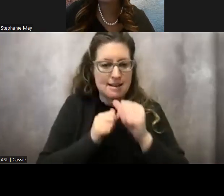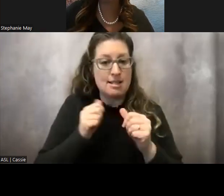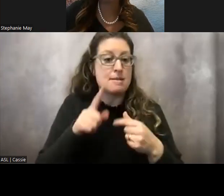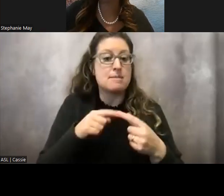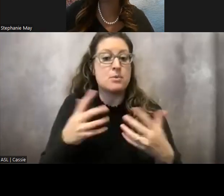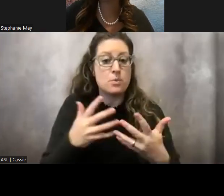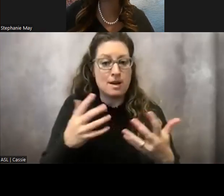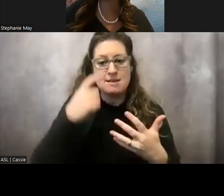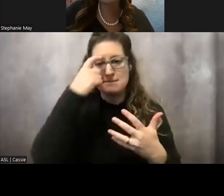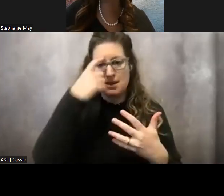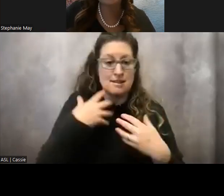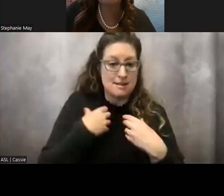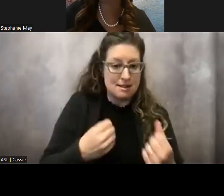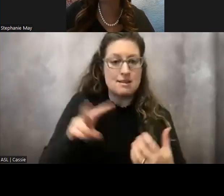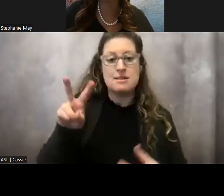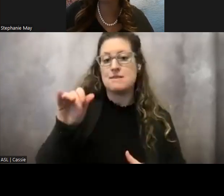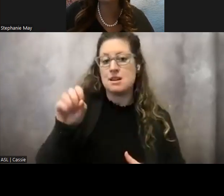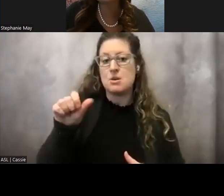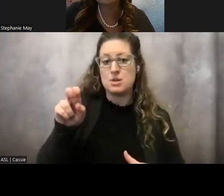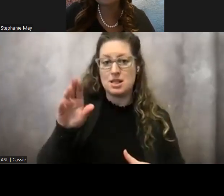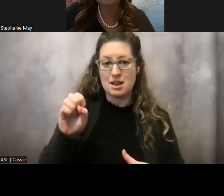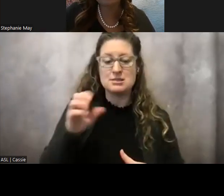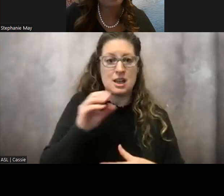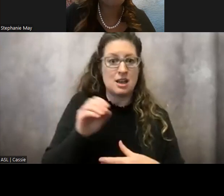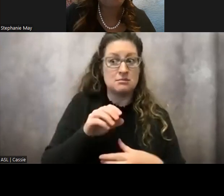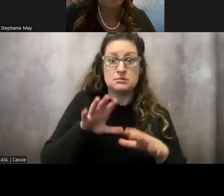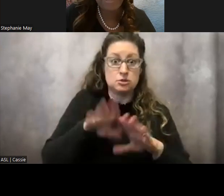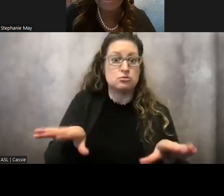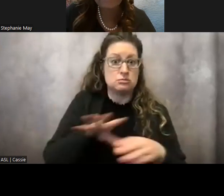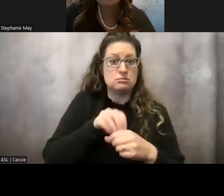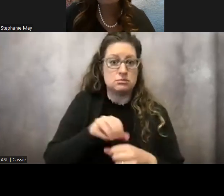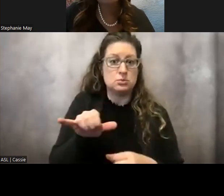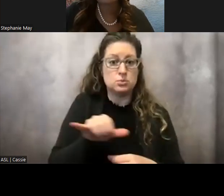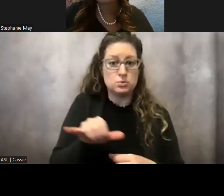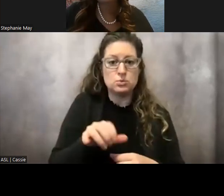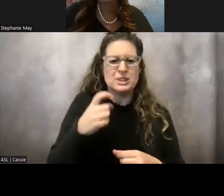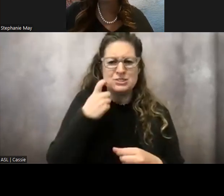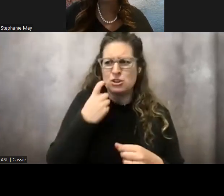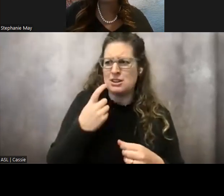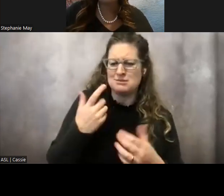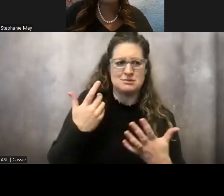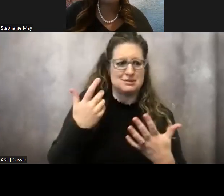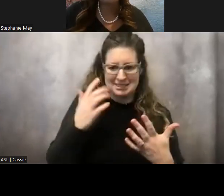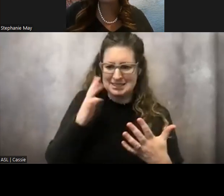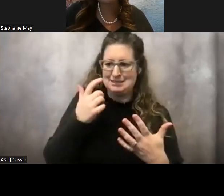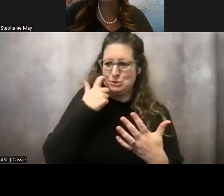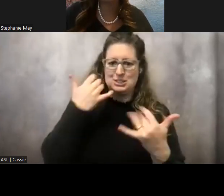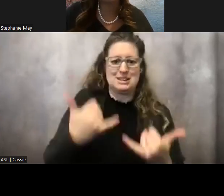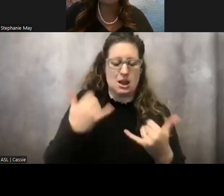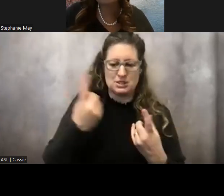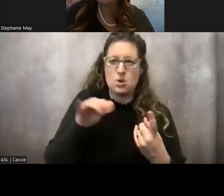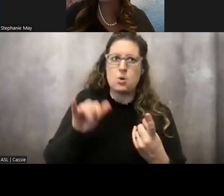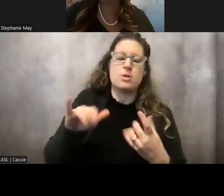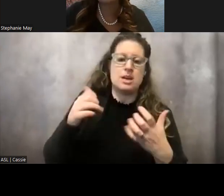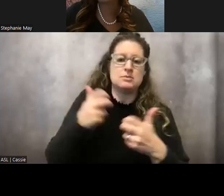children, and how we are just now considering it to be problematic, when anyone who has been in